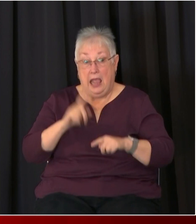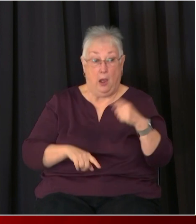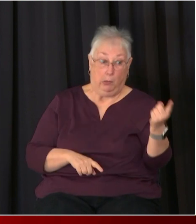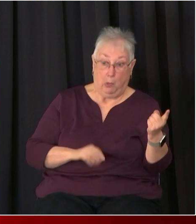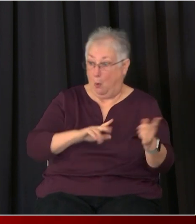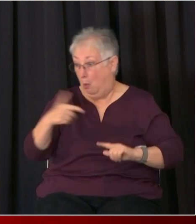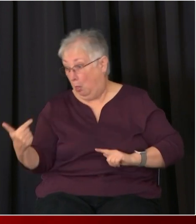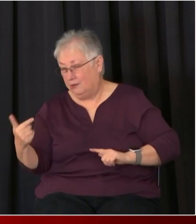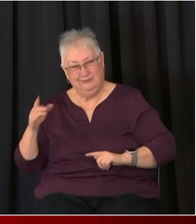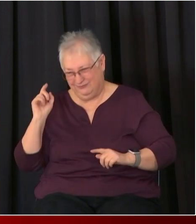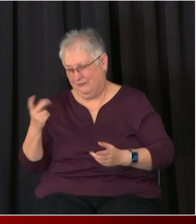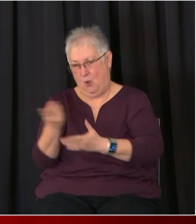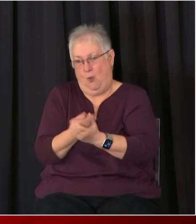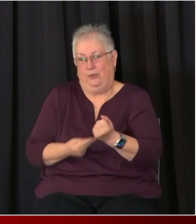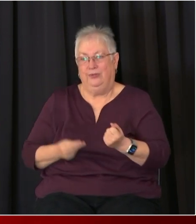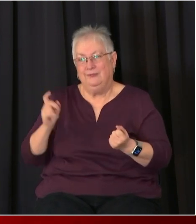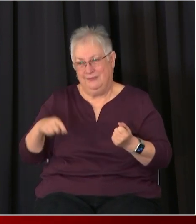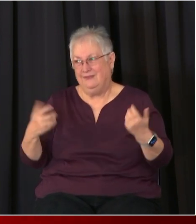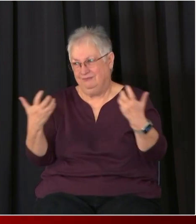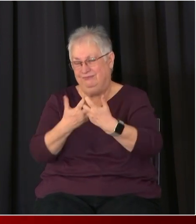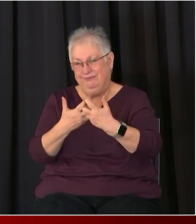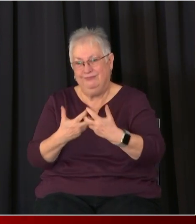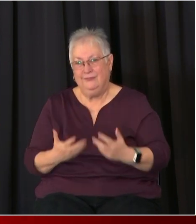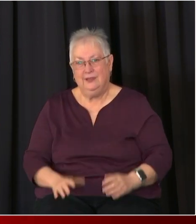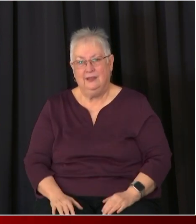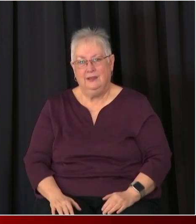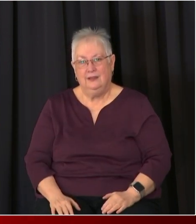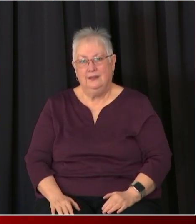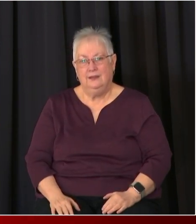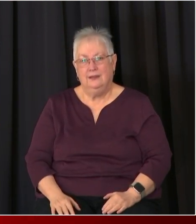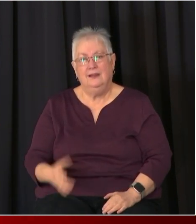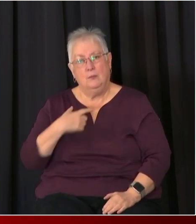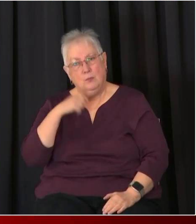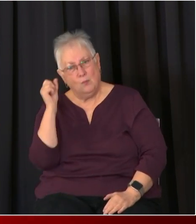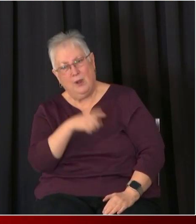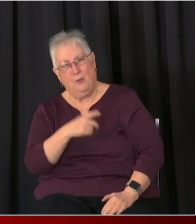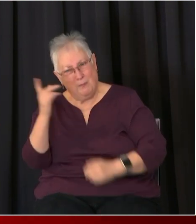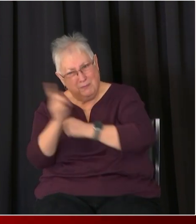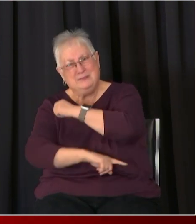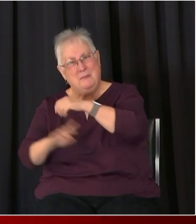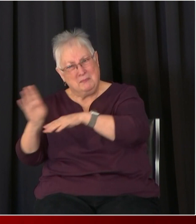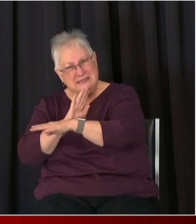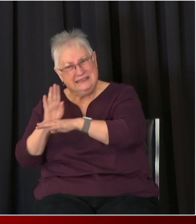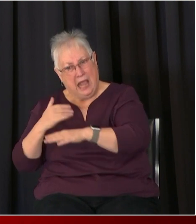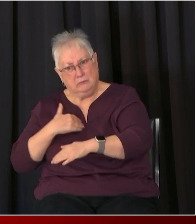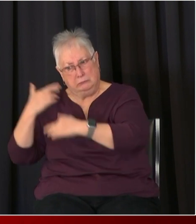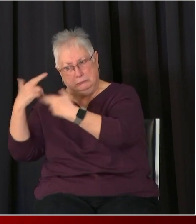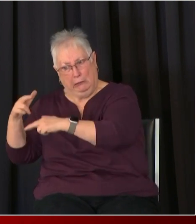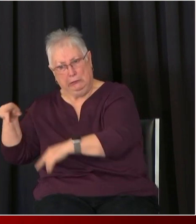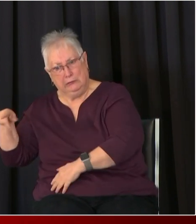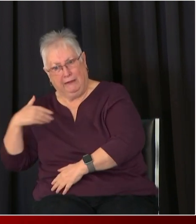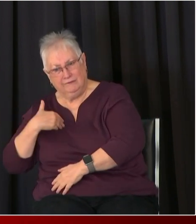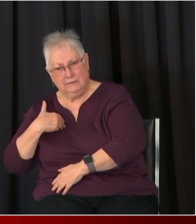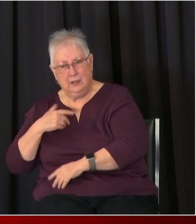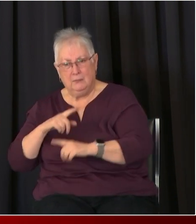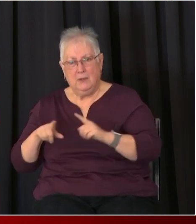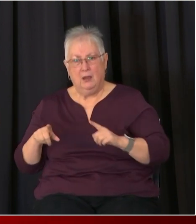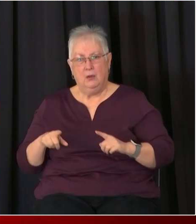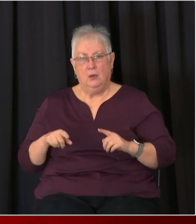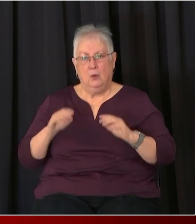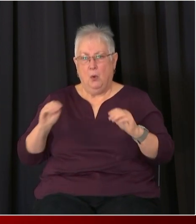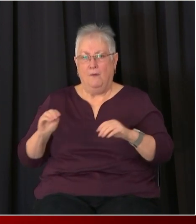But the question is, how is this not punishing businesses? Because there are restrictions in place, but there's no enforcement on the